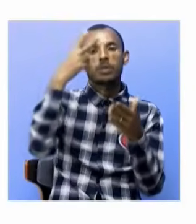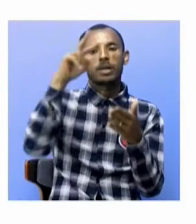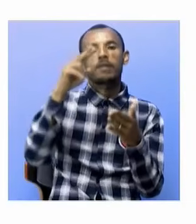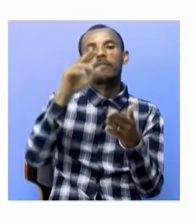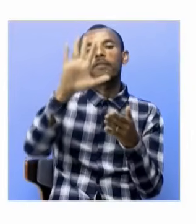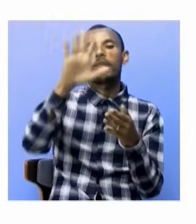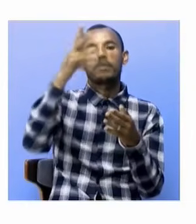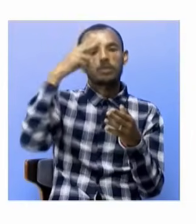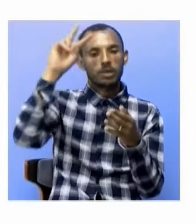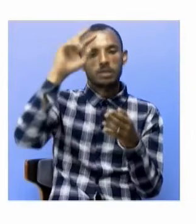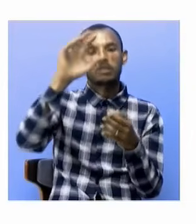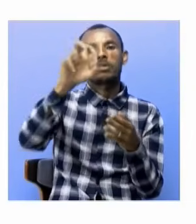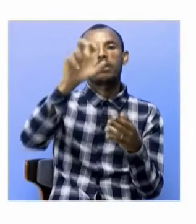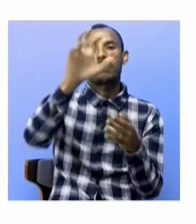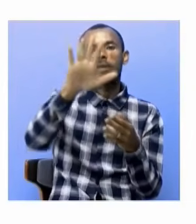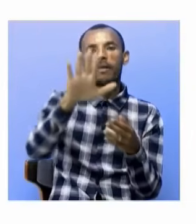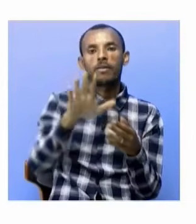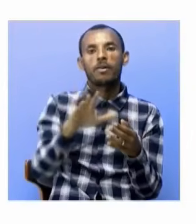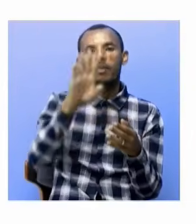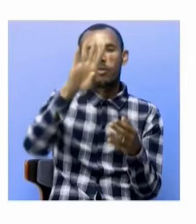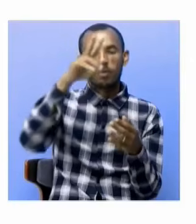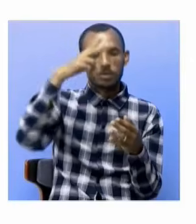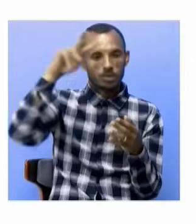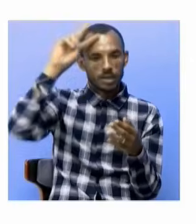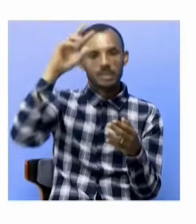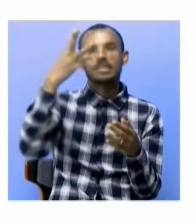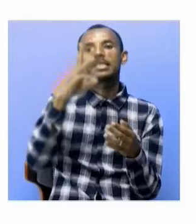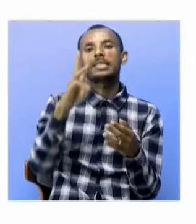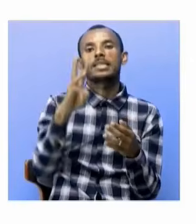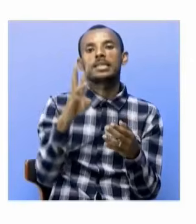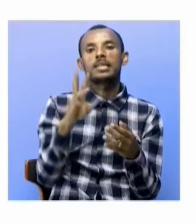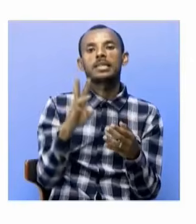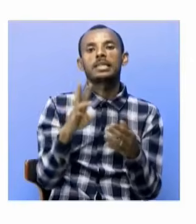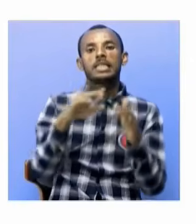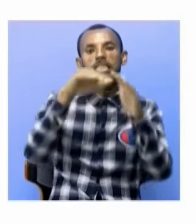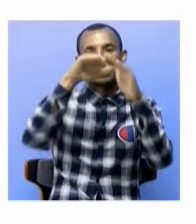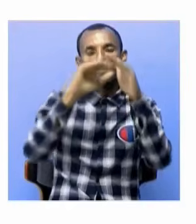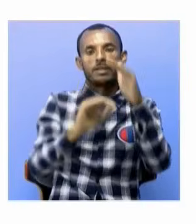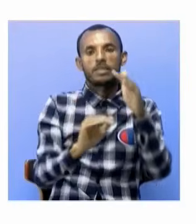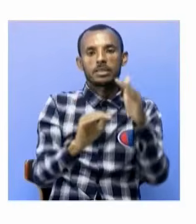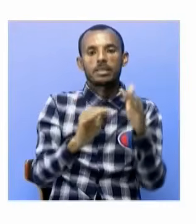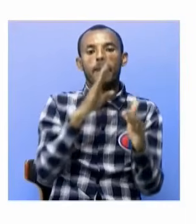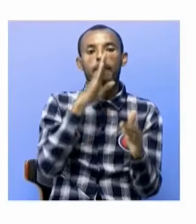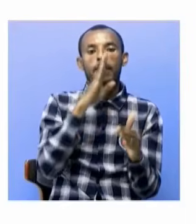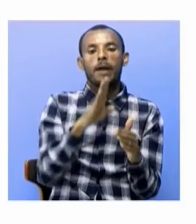is 25, 4 square is 16, and their difference becomes